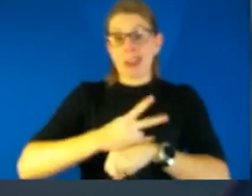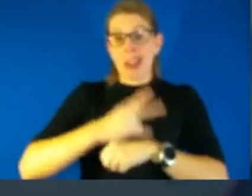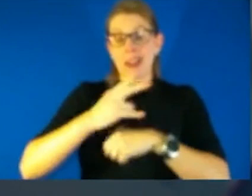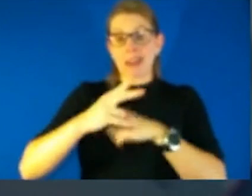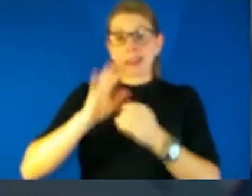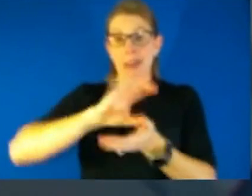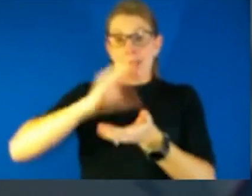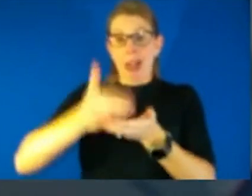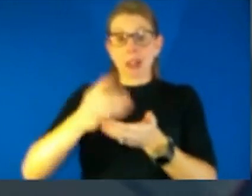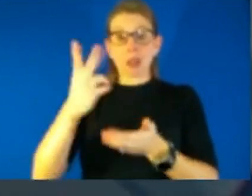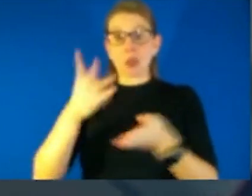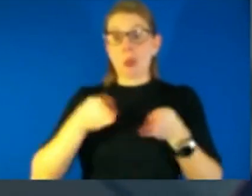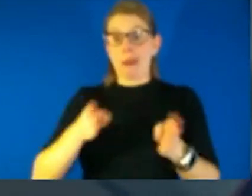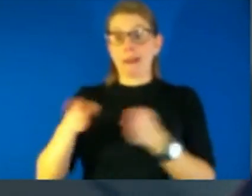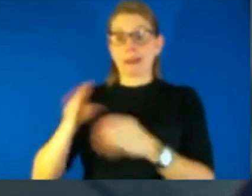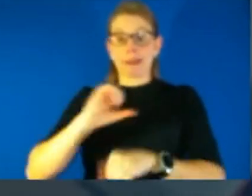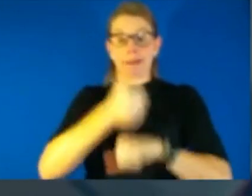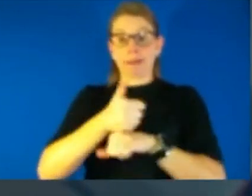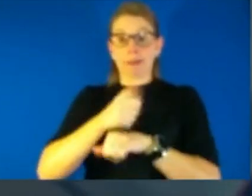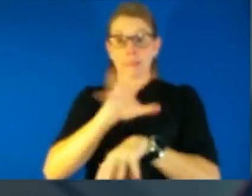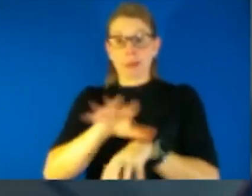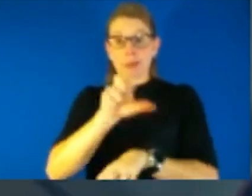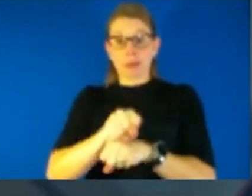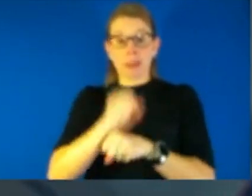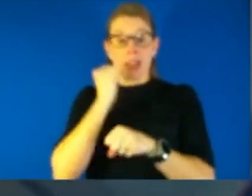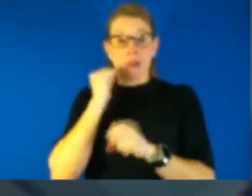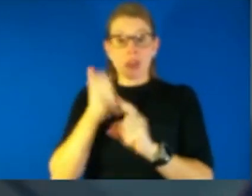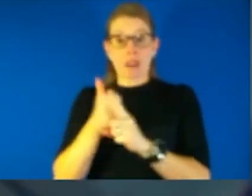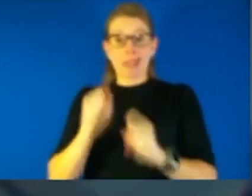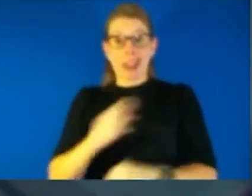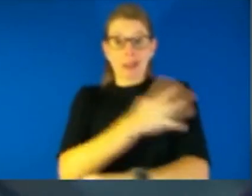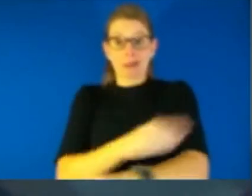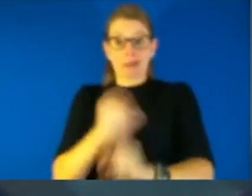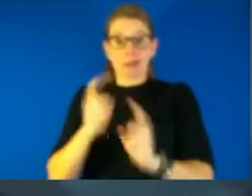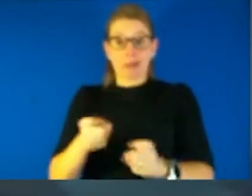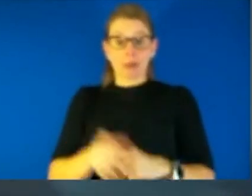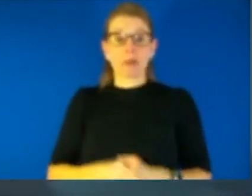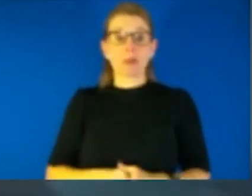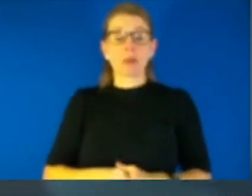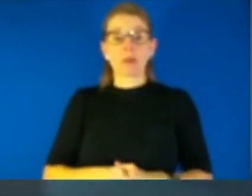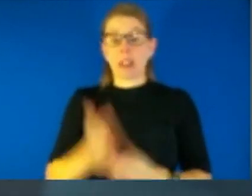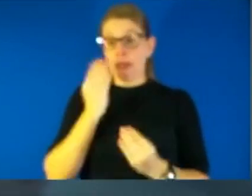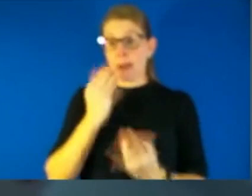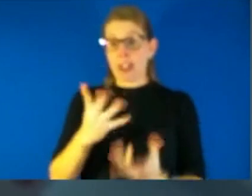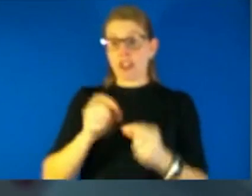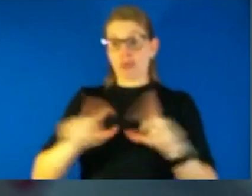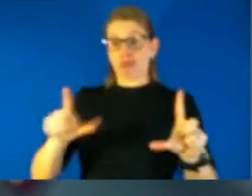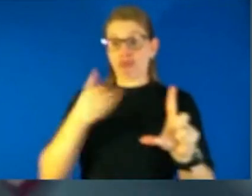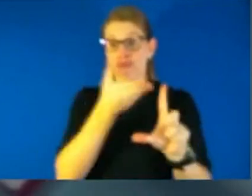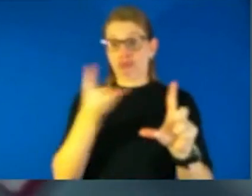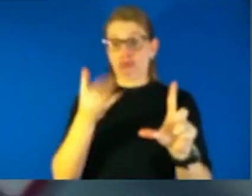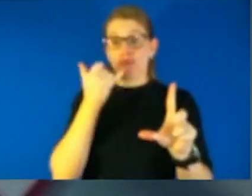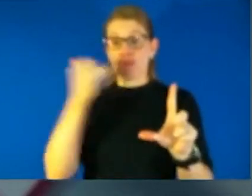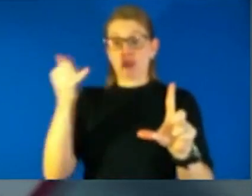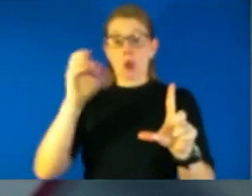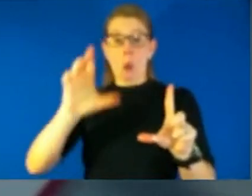up an appointment if you are eligible to donate, and most people are. There is information on your screen. You can call that or